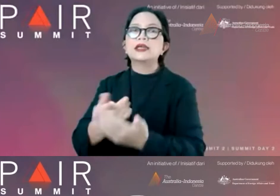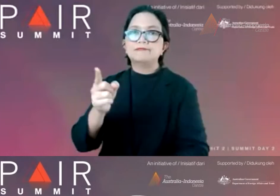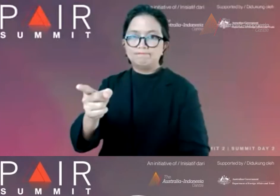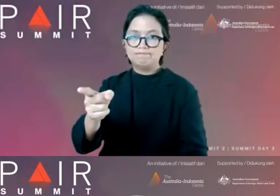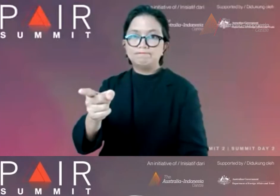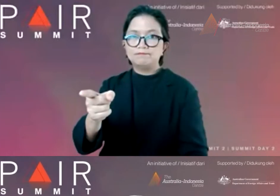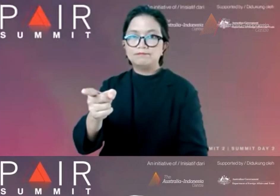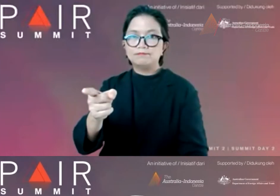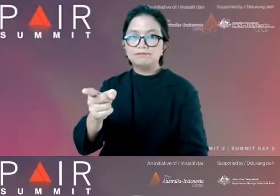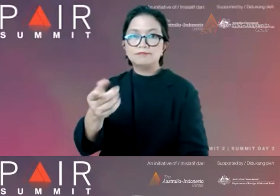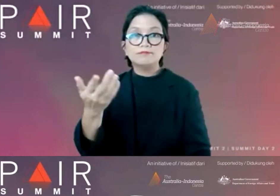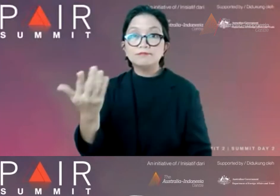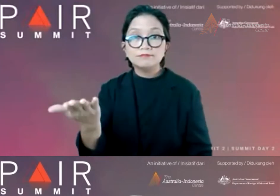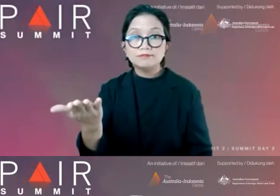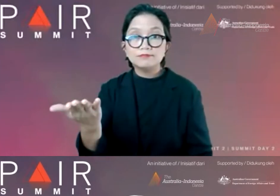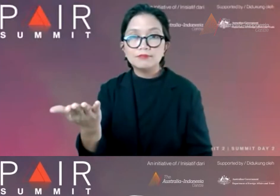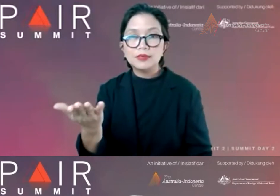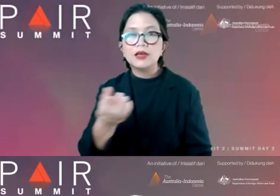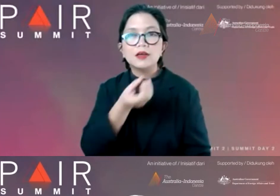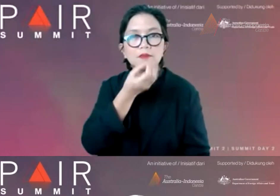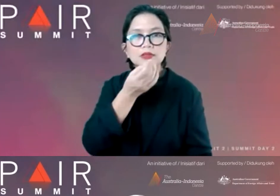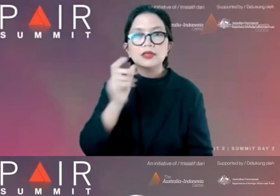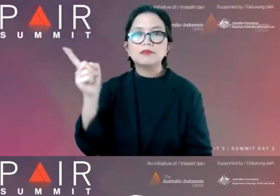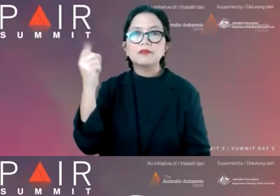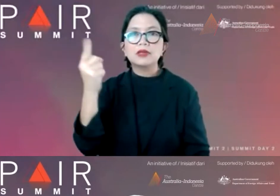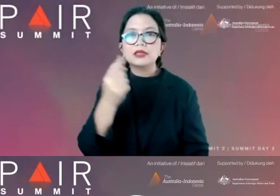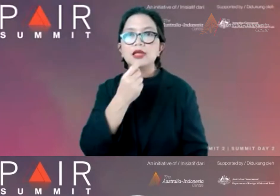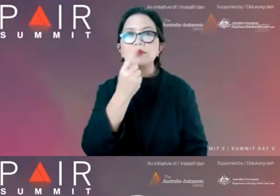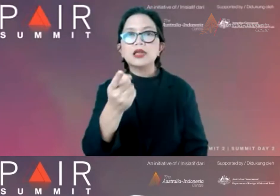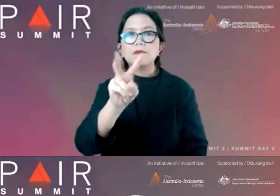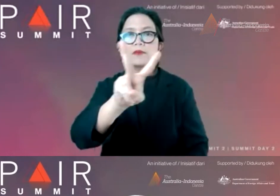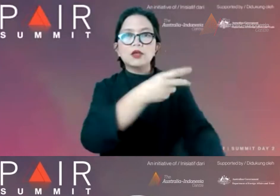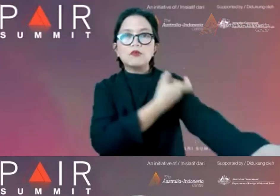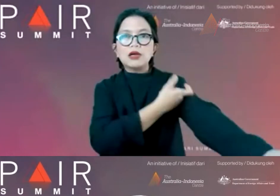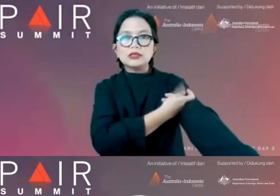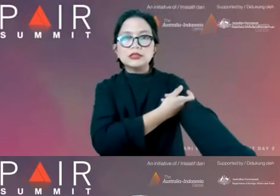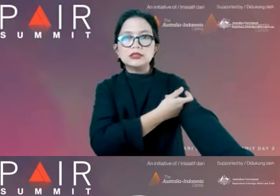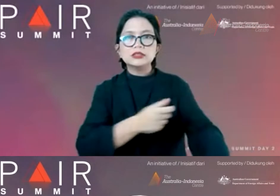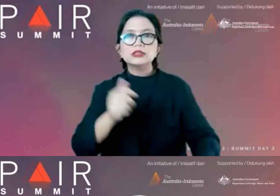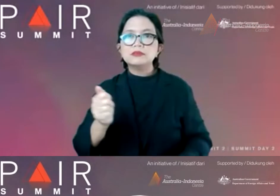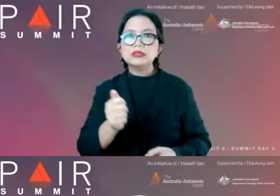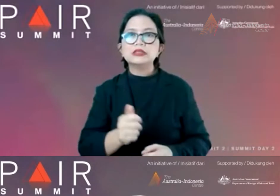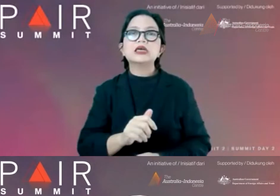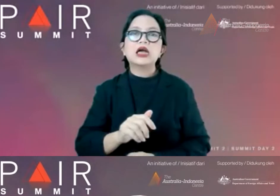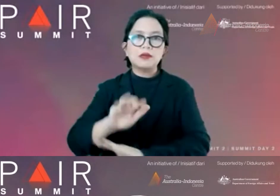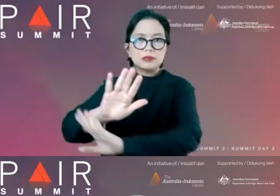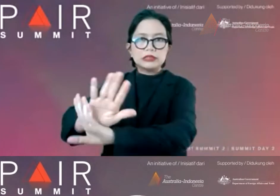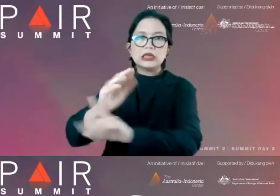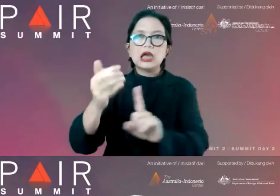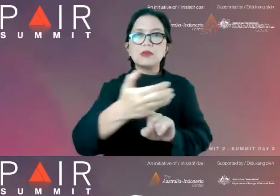from the government say that vaccination could prevent you to get infections. But what